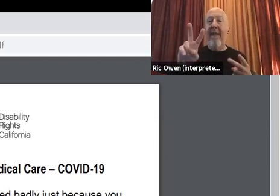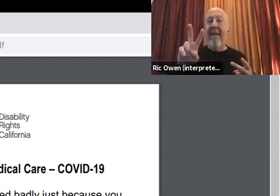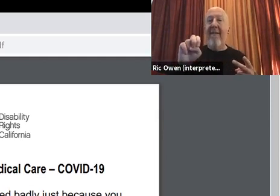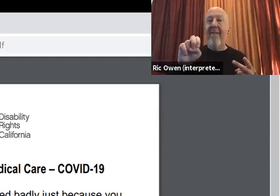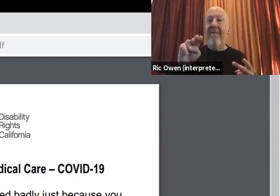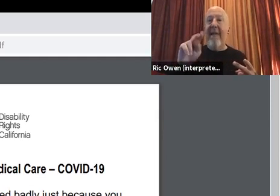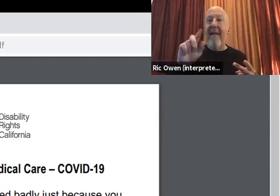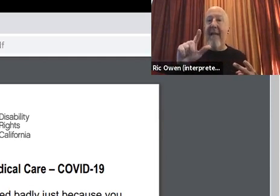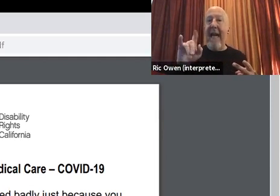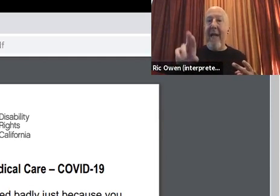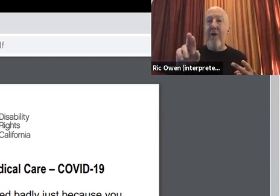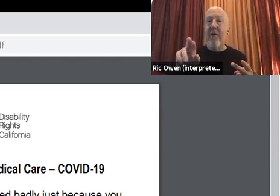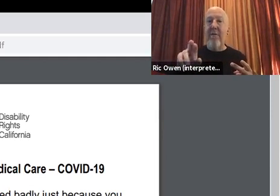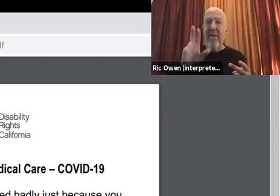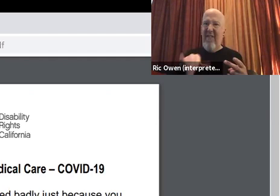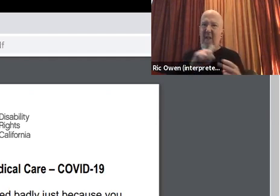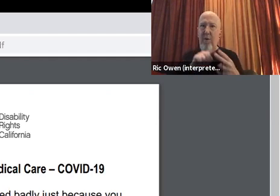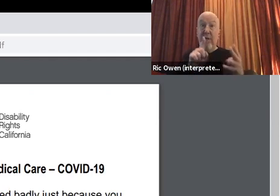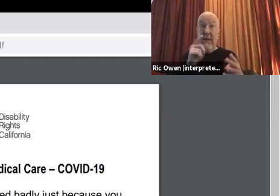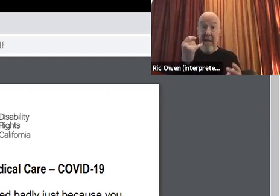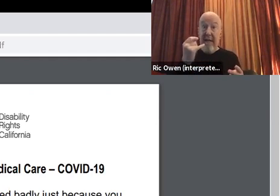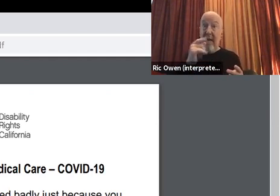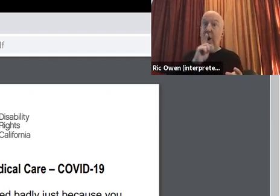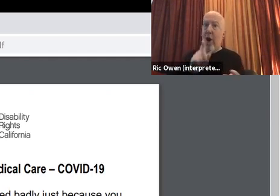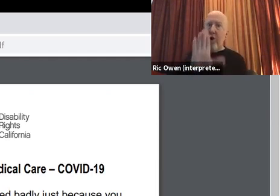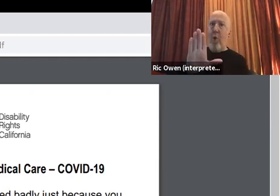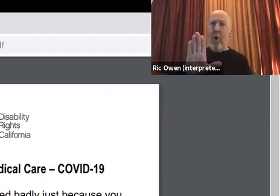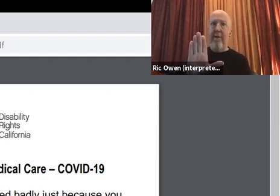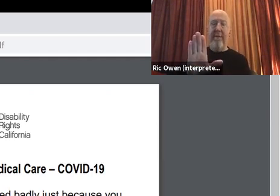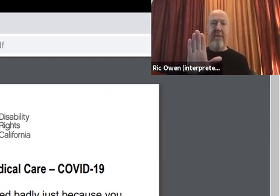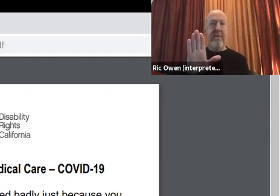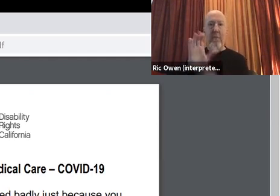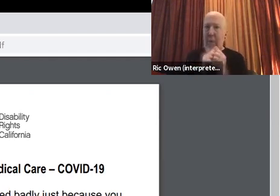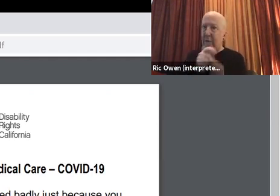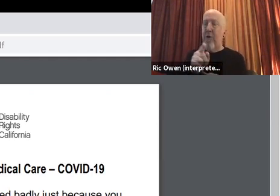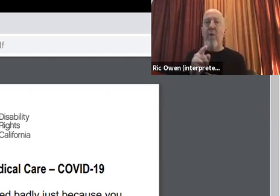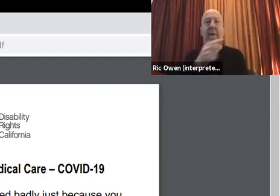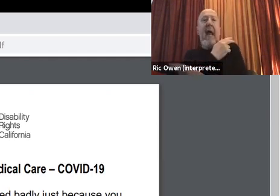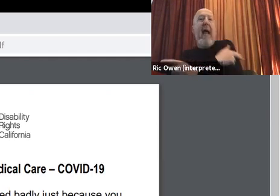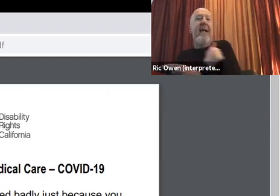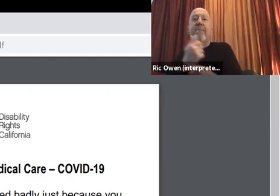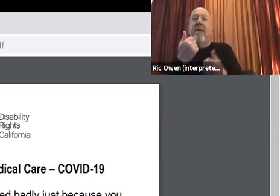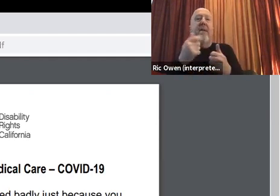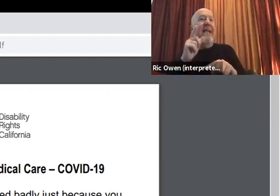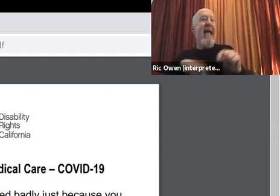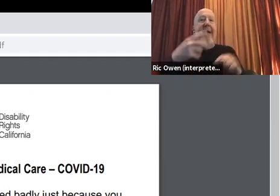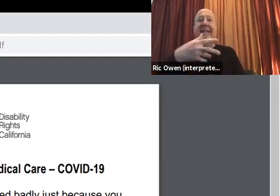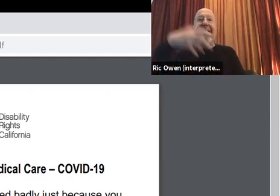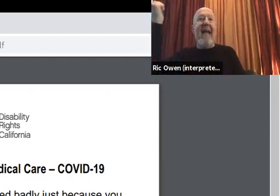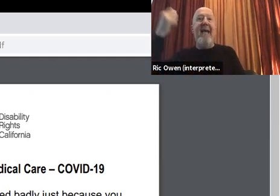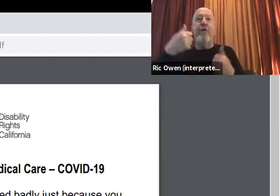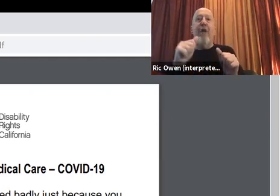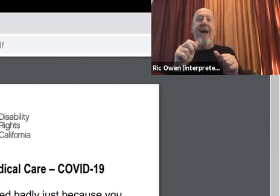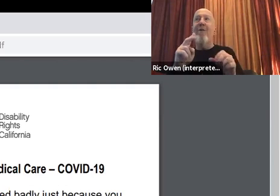yours. Those go with you. You cannot, legally, the hospital cannot confiscate those or take them